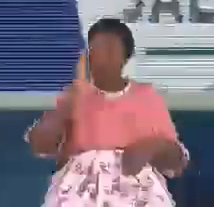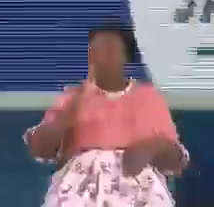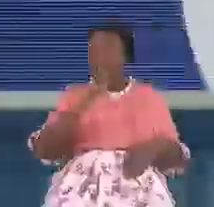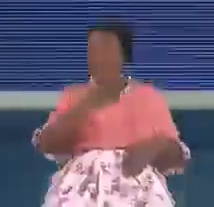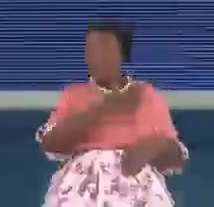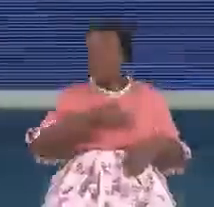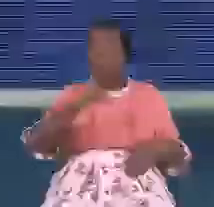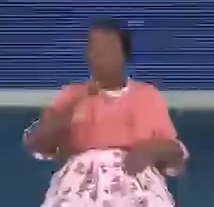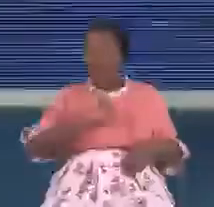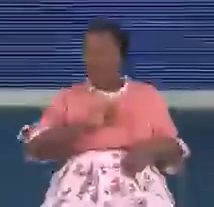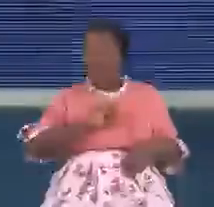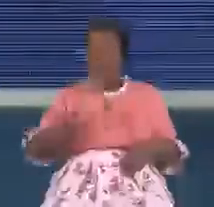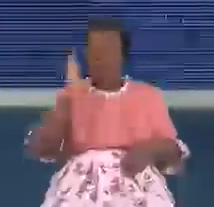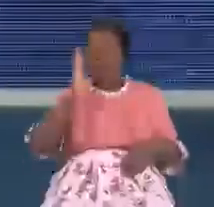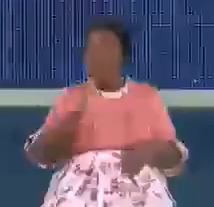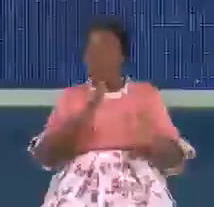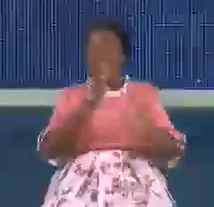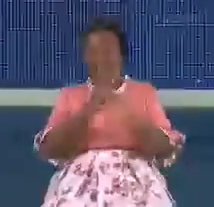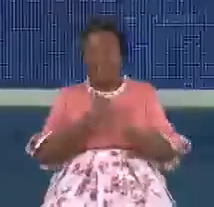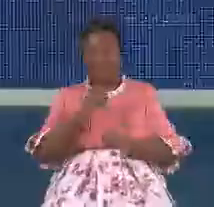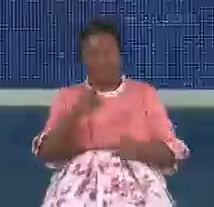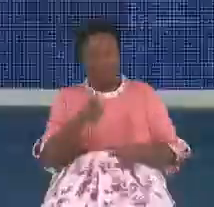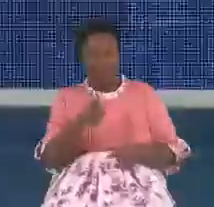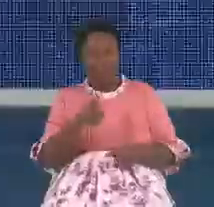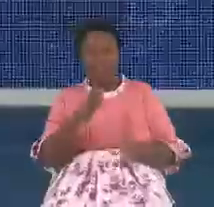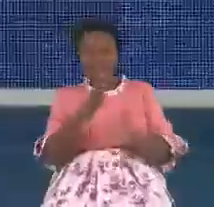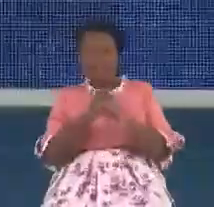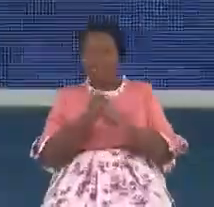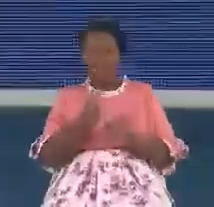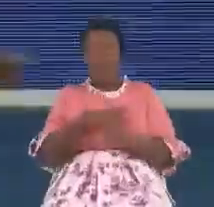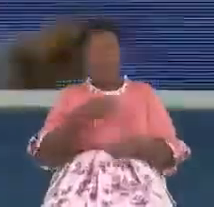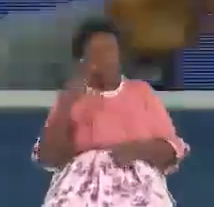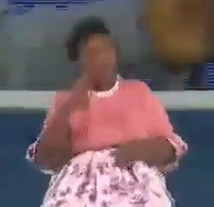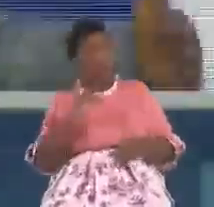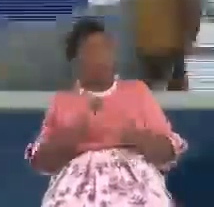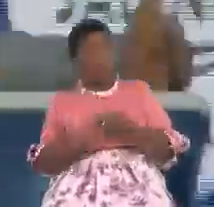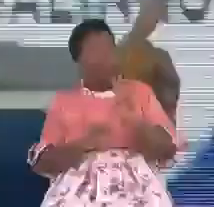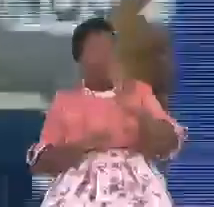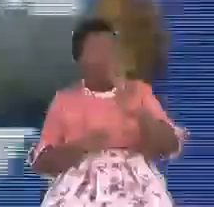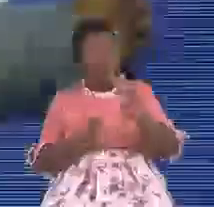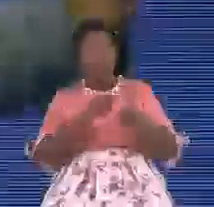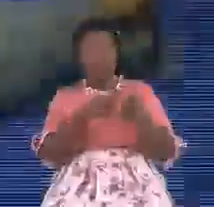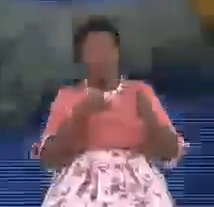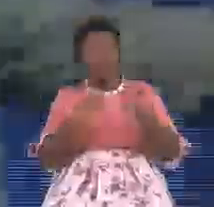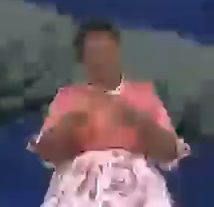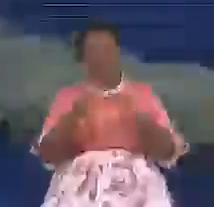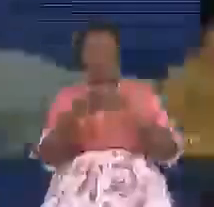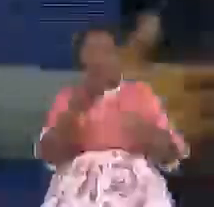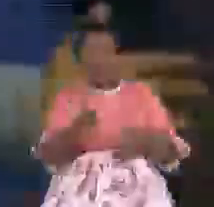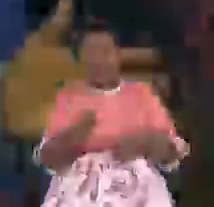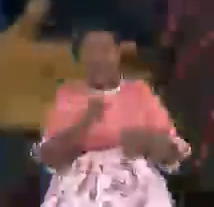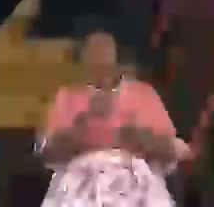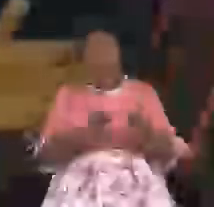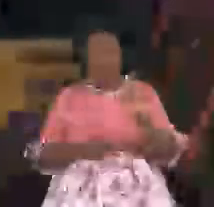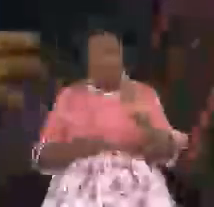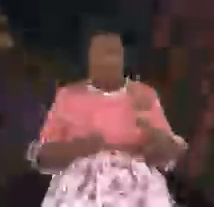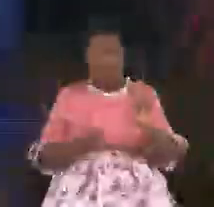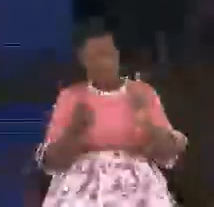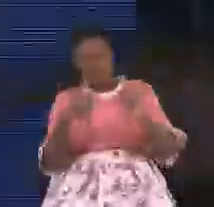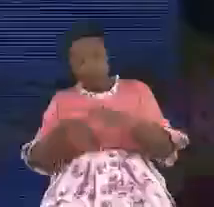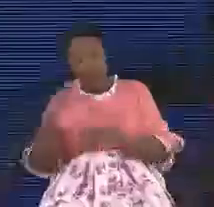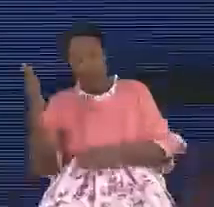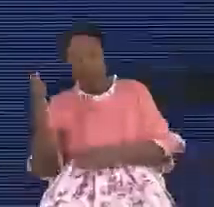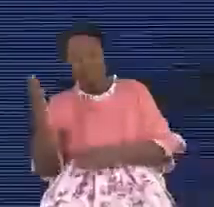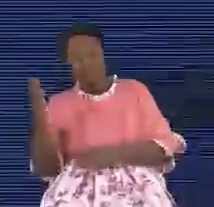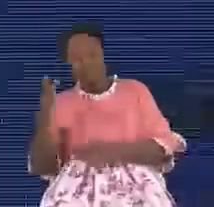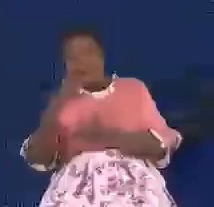I will receive you. See the two parts of the sentence there. Part one, come out. Part